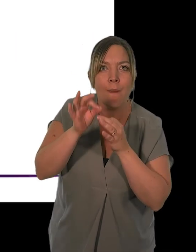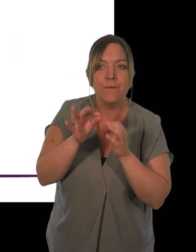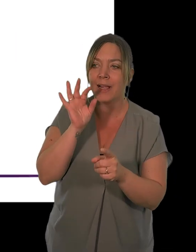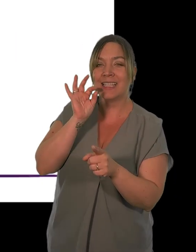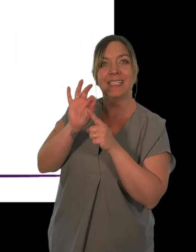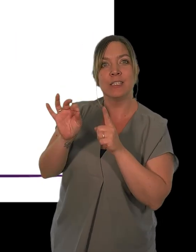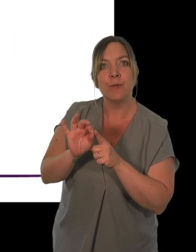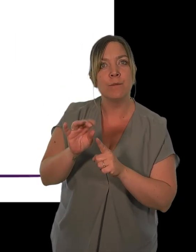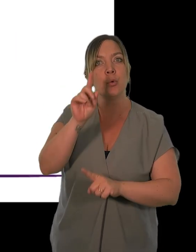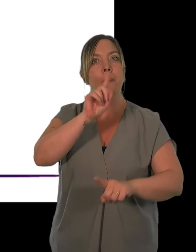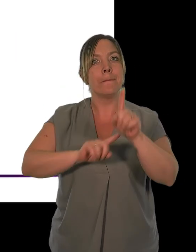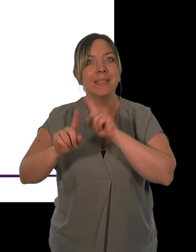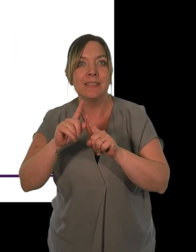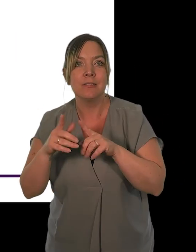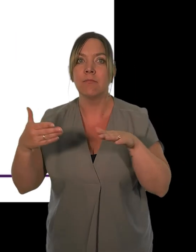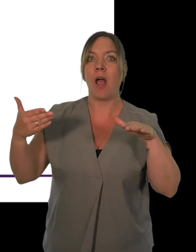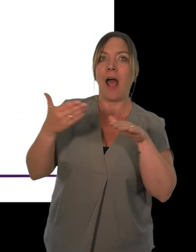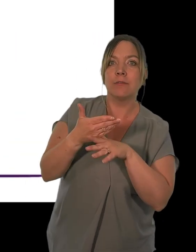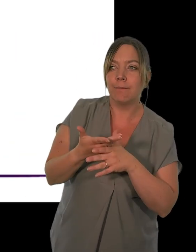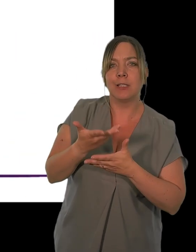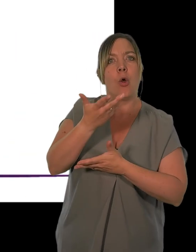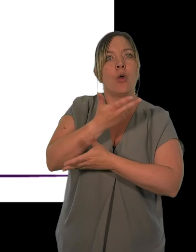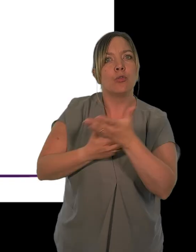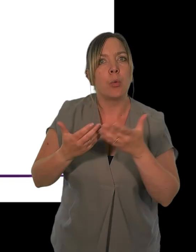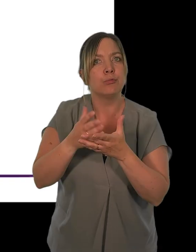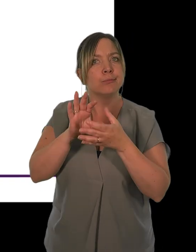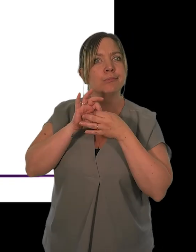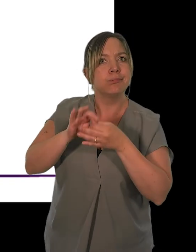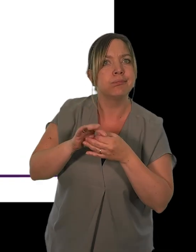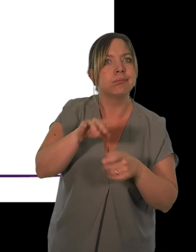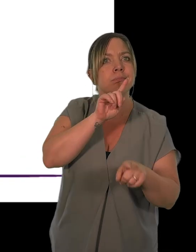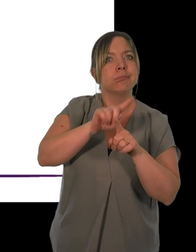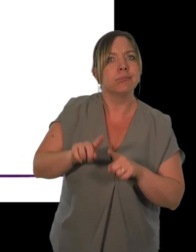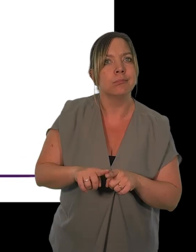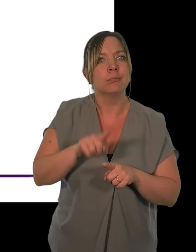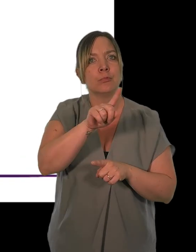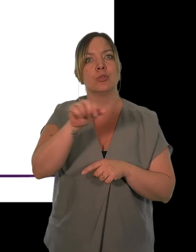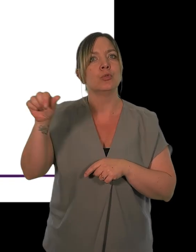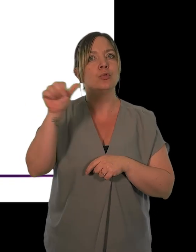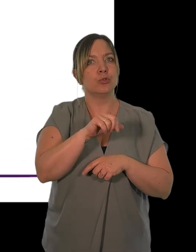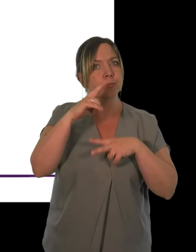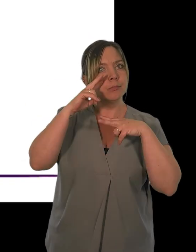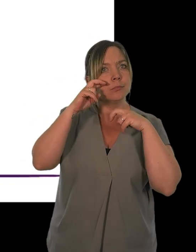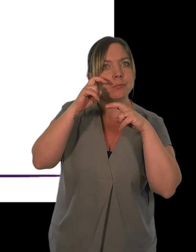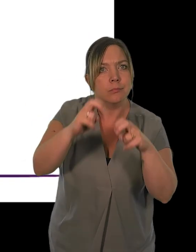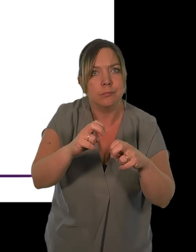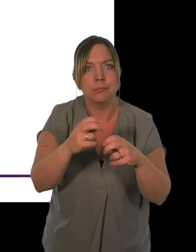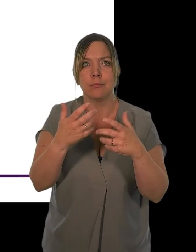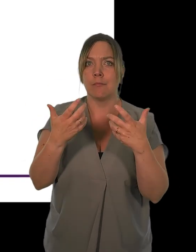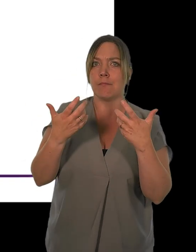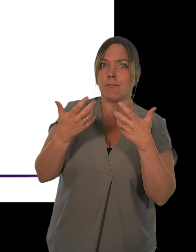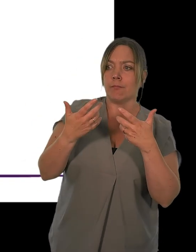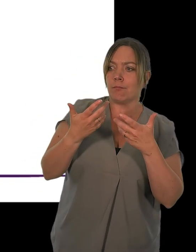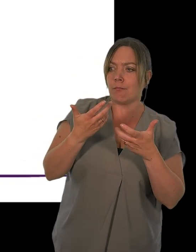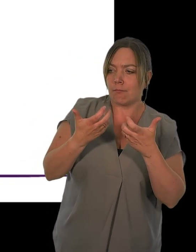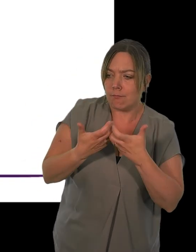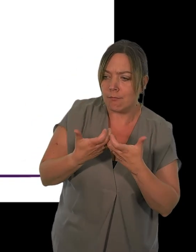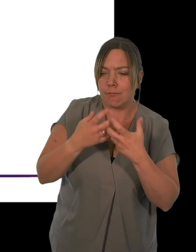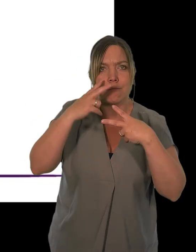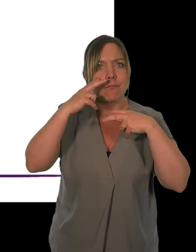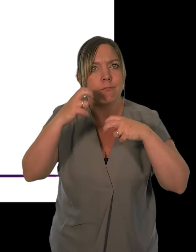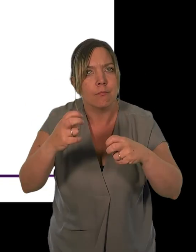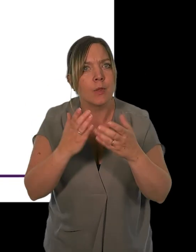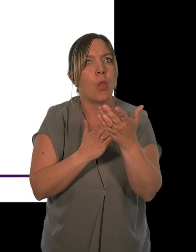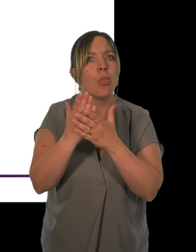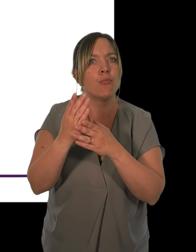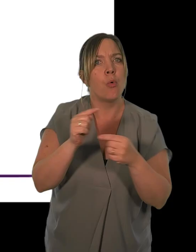Before we close, I would like to emphasise the need to apply wider reading to inform each answer and to include